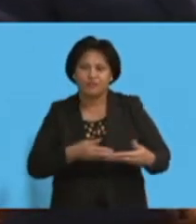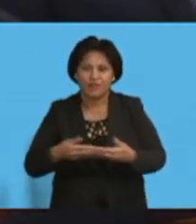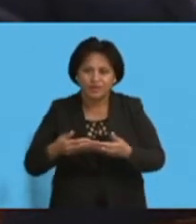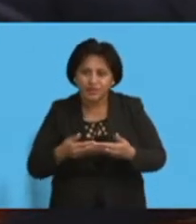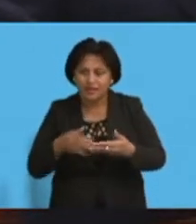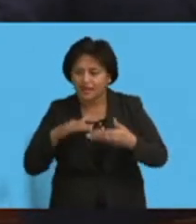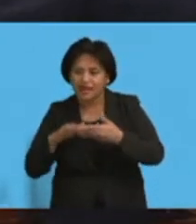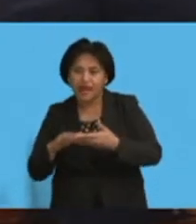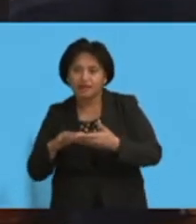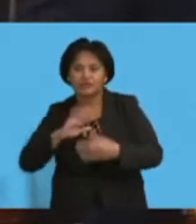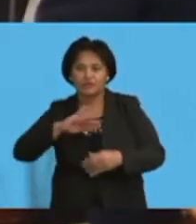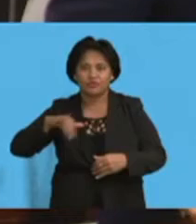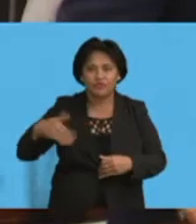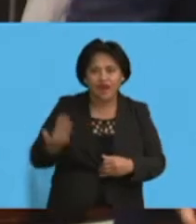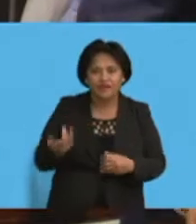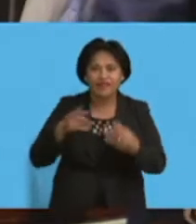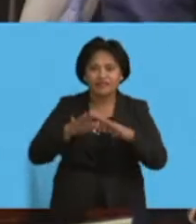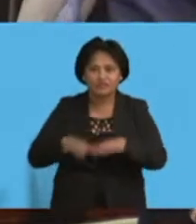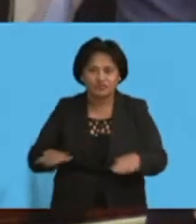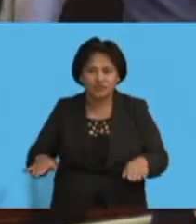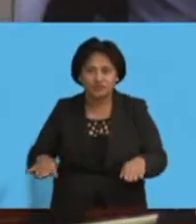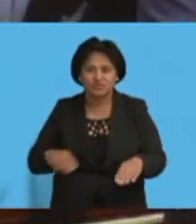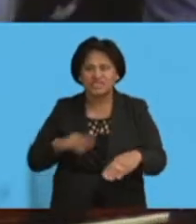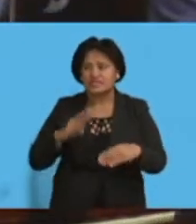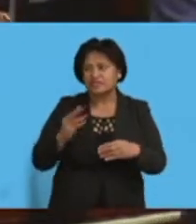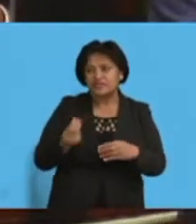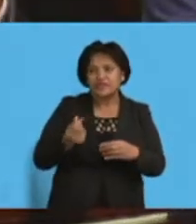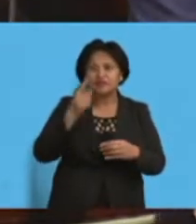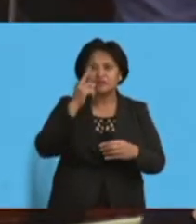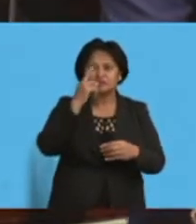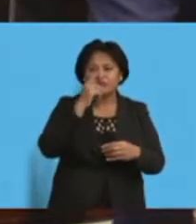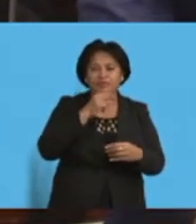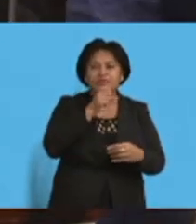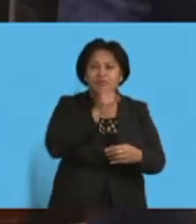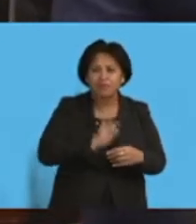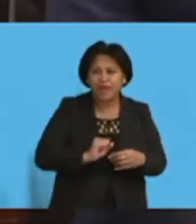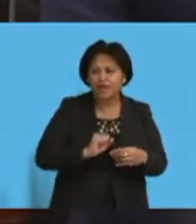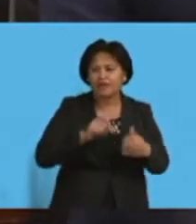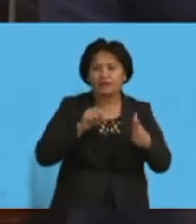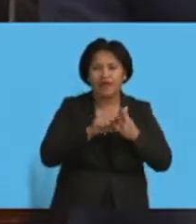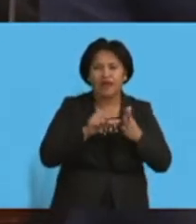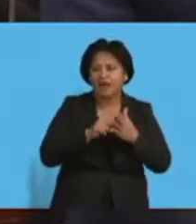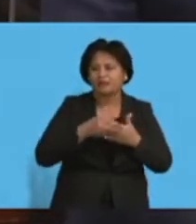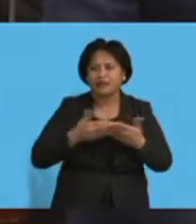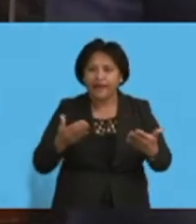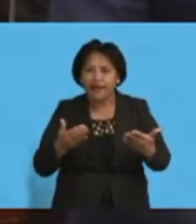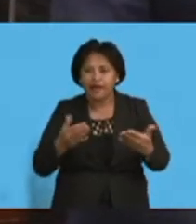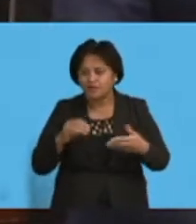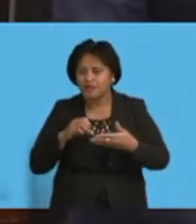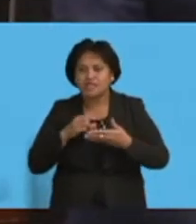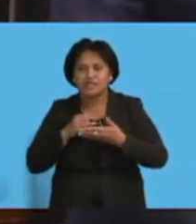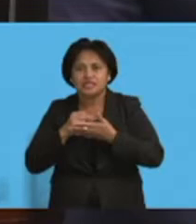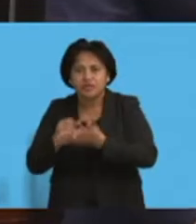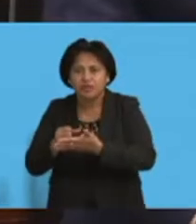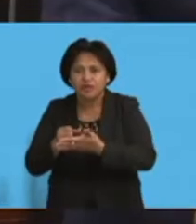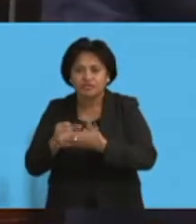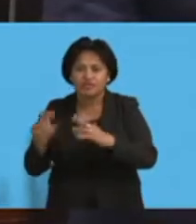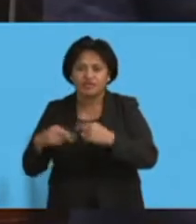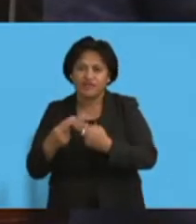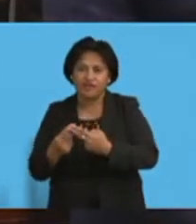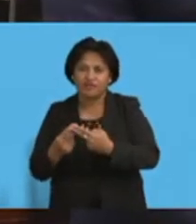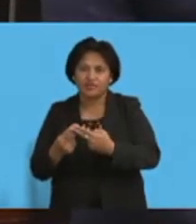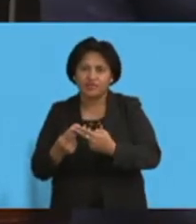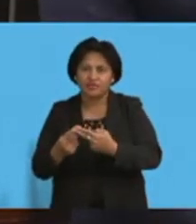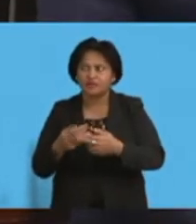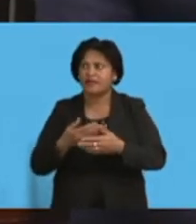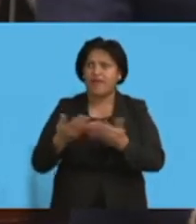their children. Some were making a difficult choice between supporting their families and sustaining their paycheck. Those days are